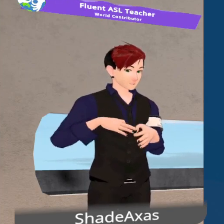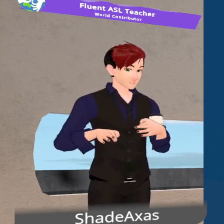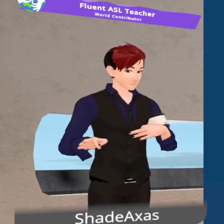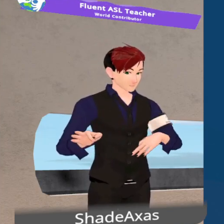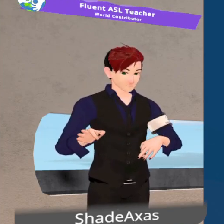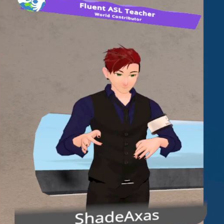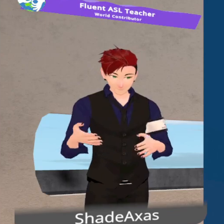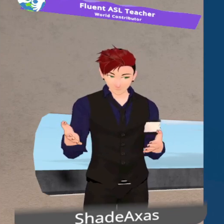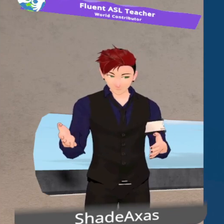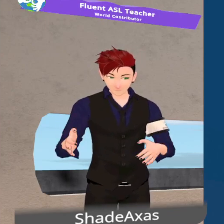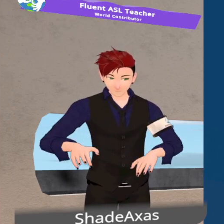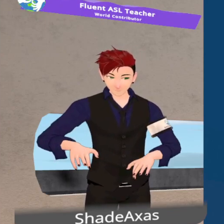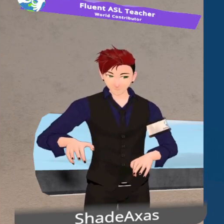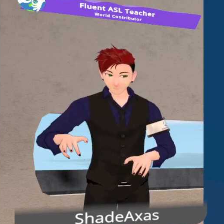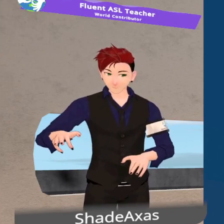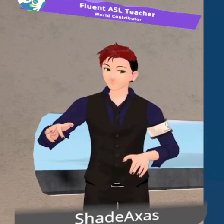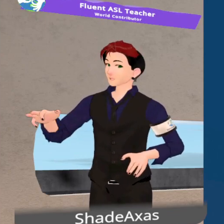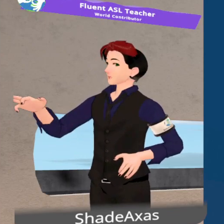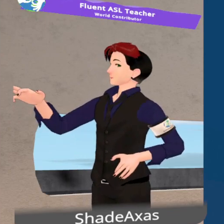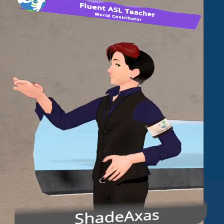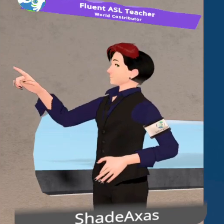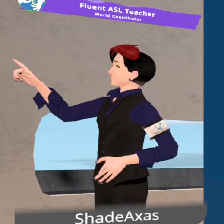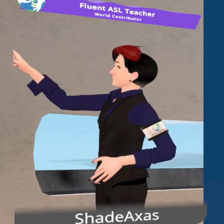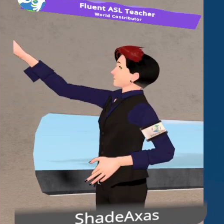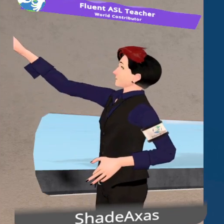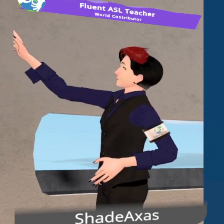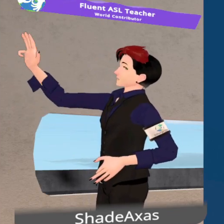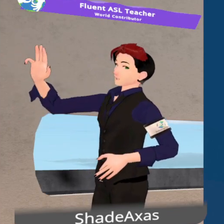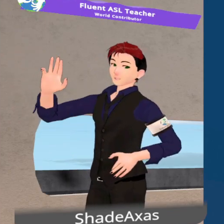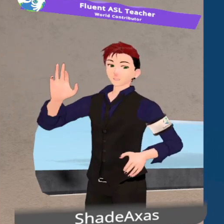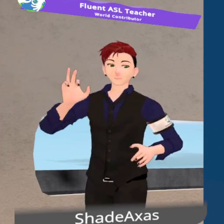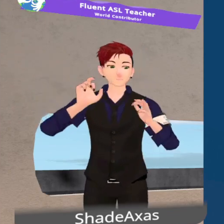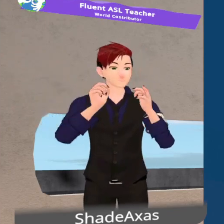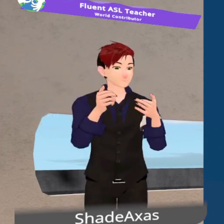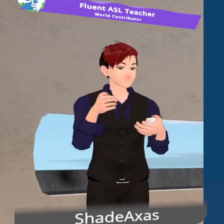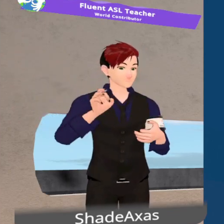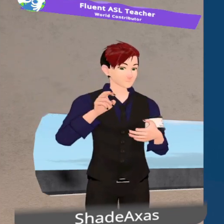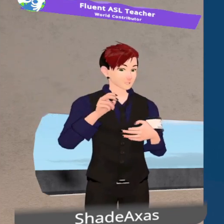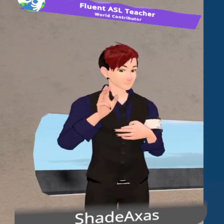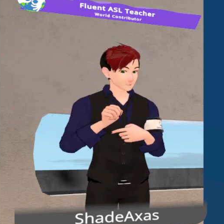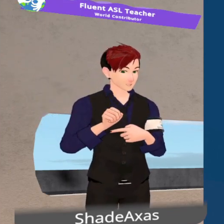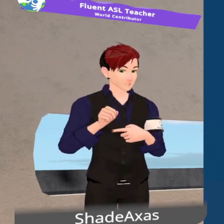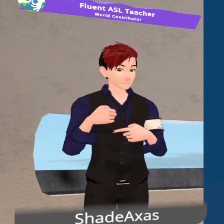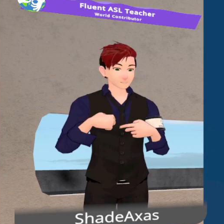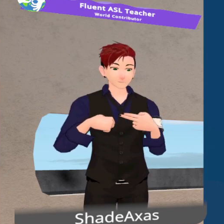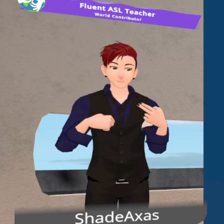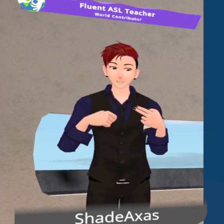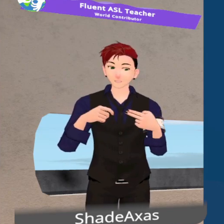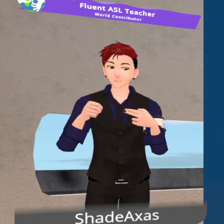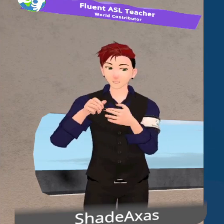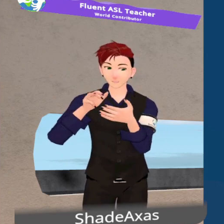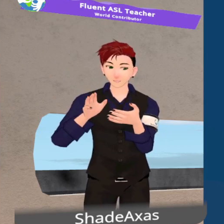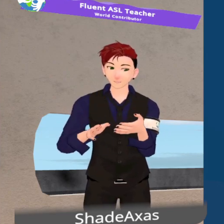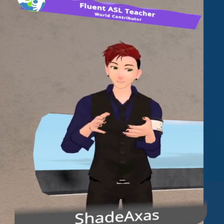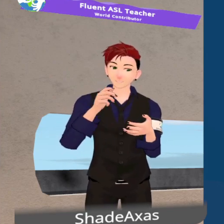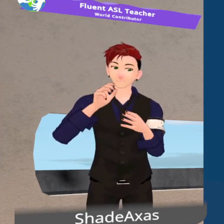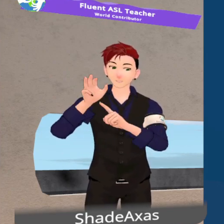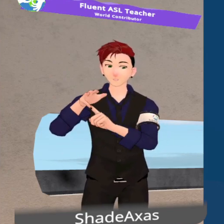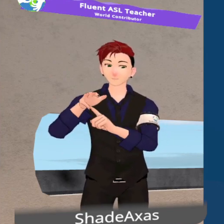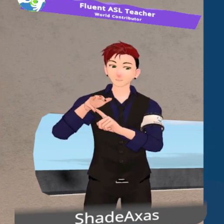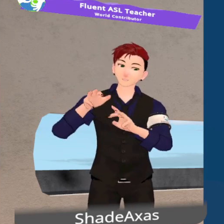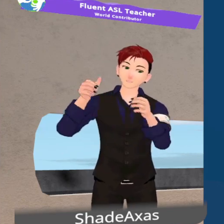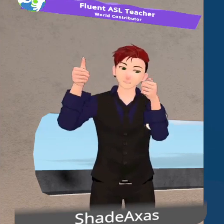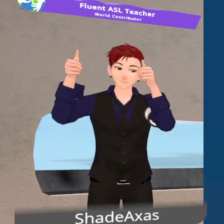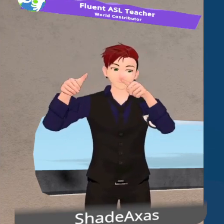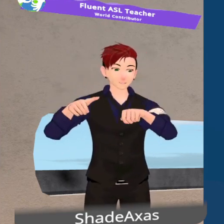do today instead. We also have class archives, where we have our archivists